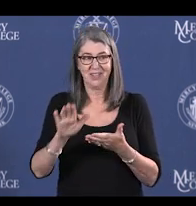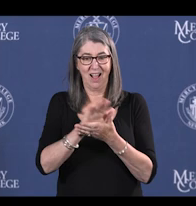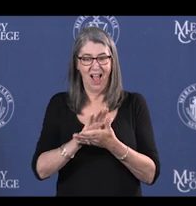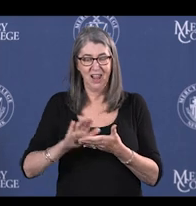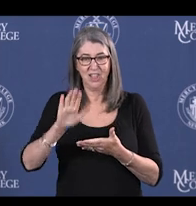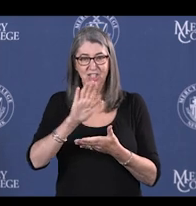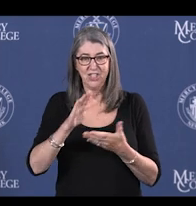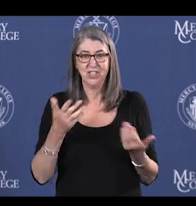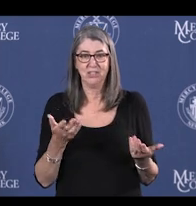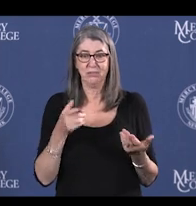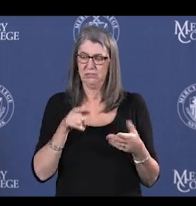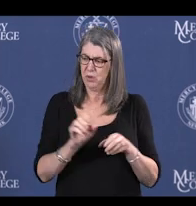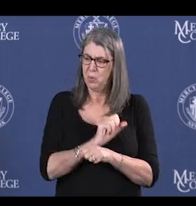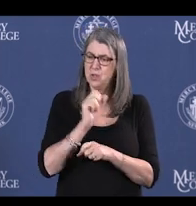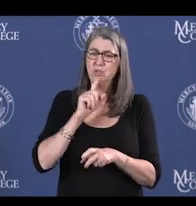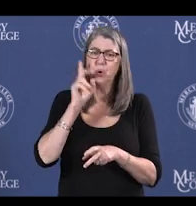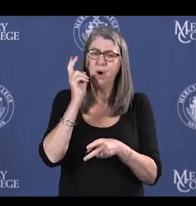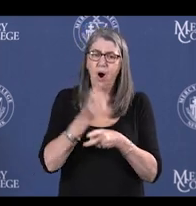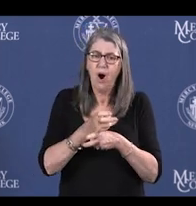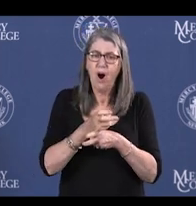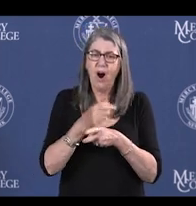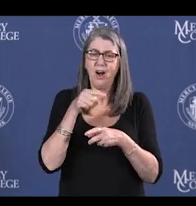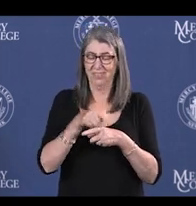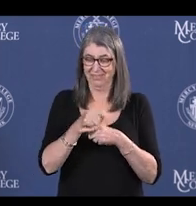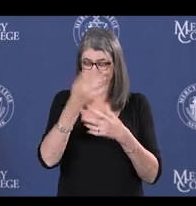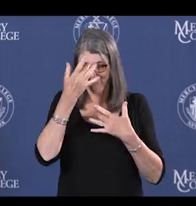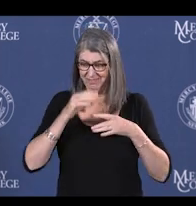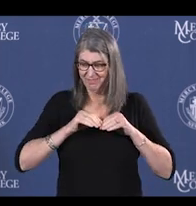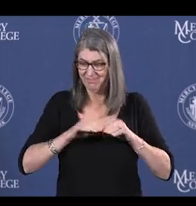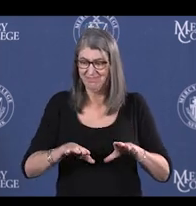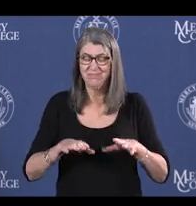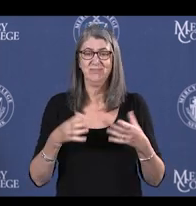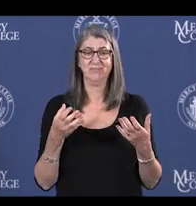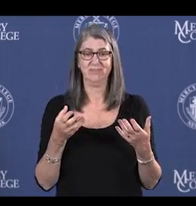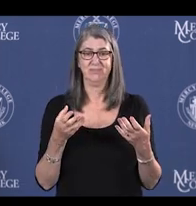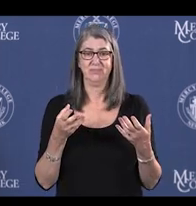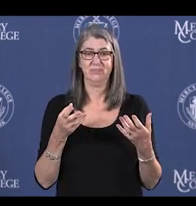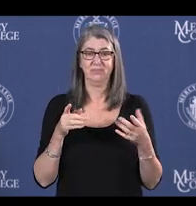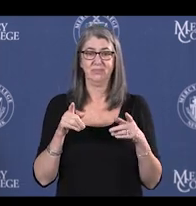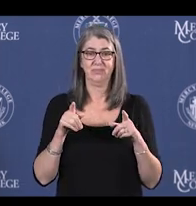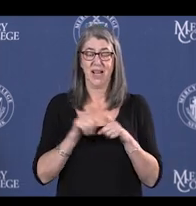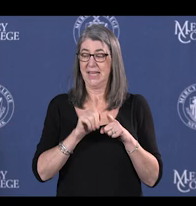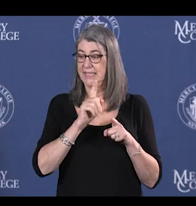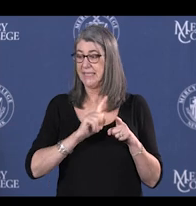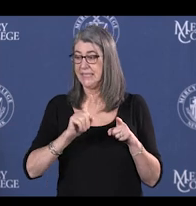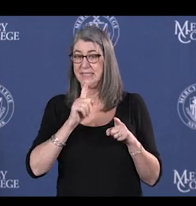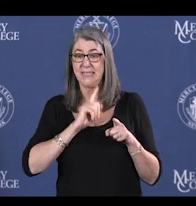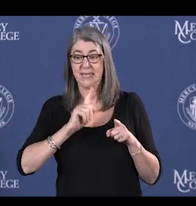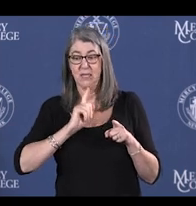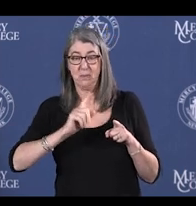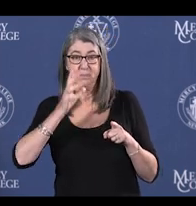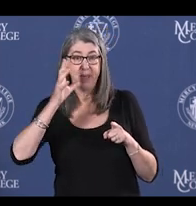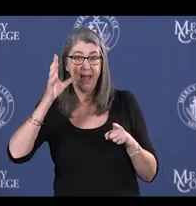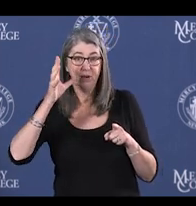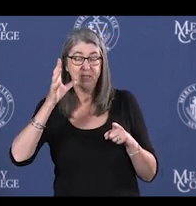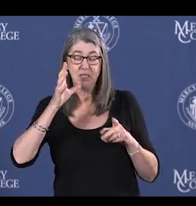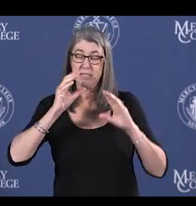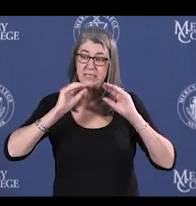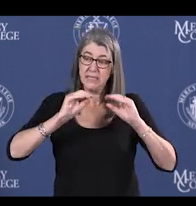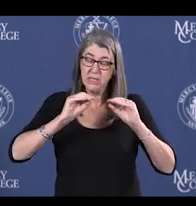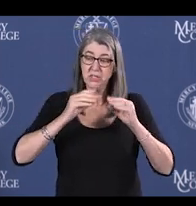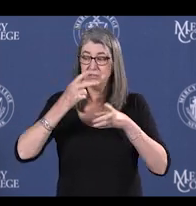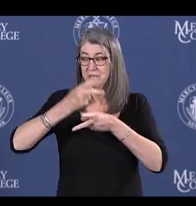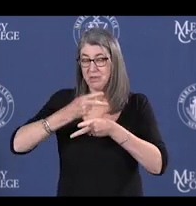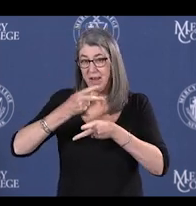College. You worked so hard during this pandemic. As a single parent, teaching